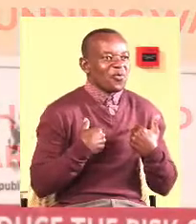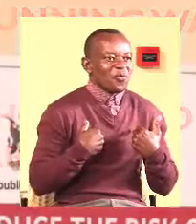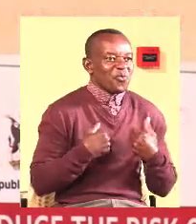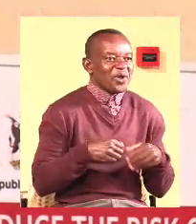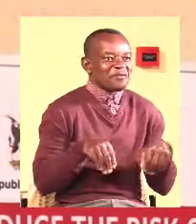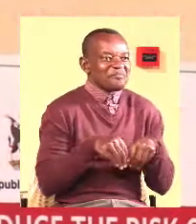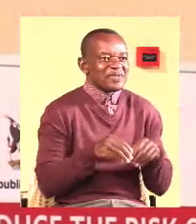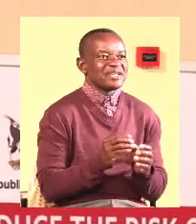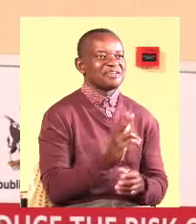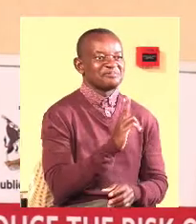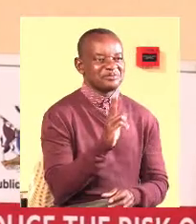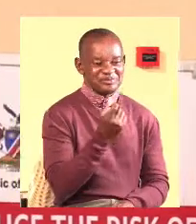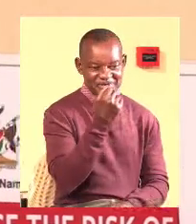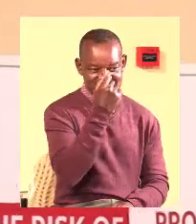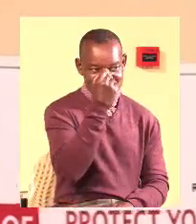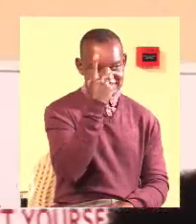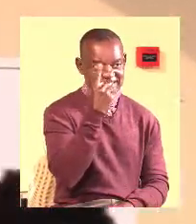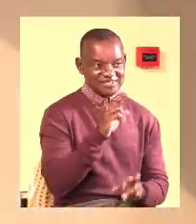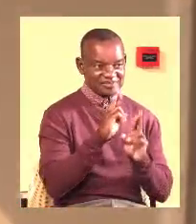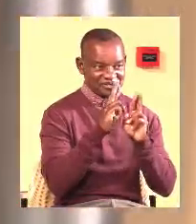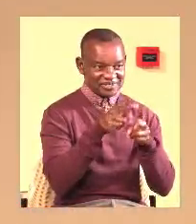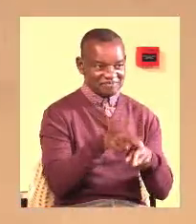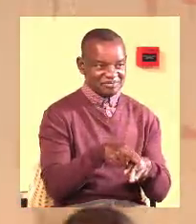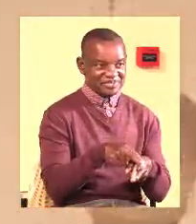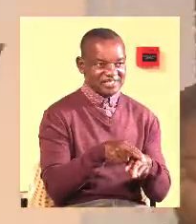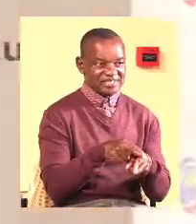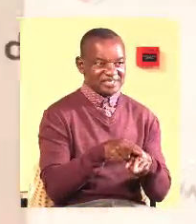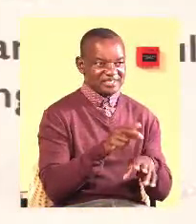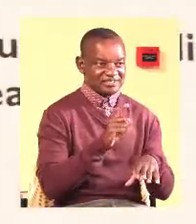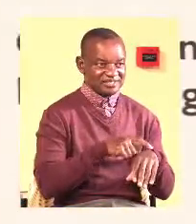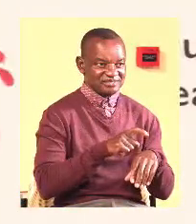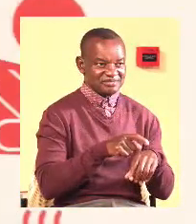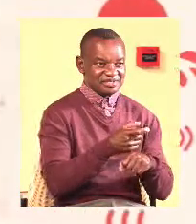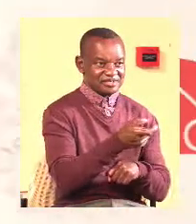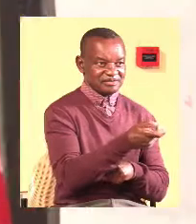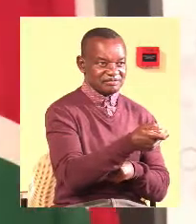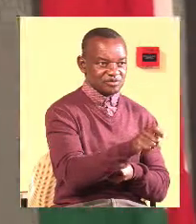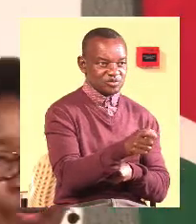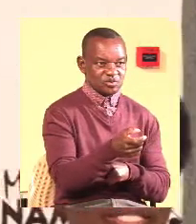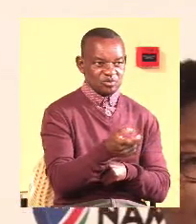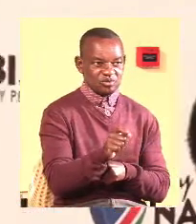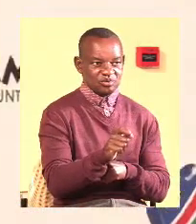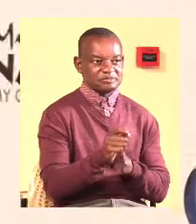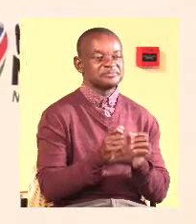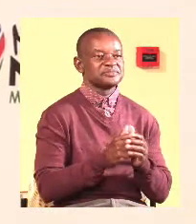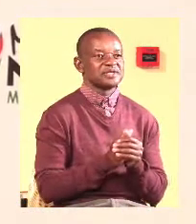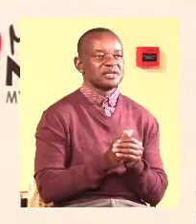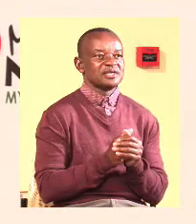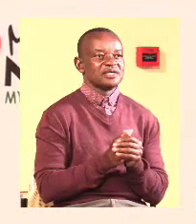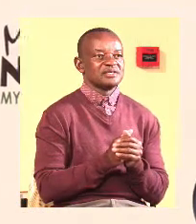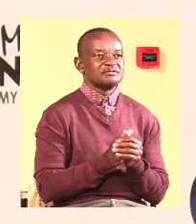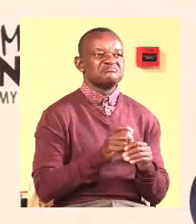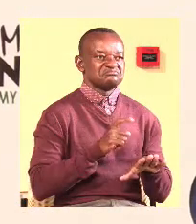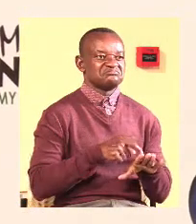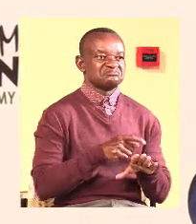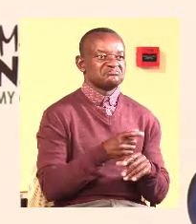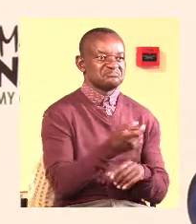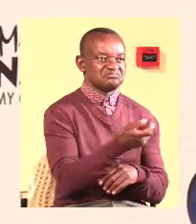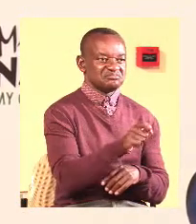answer that one. During the lockdown, we are requested by all means